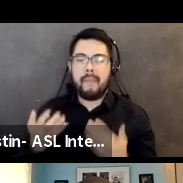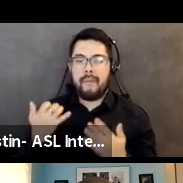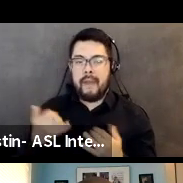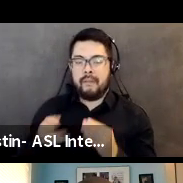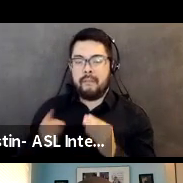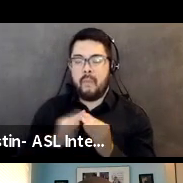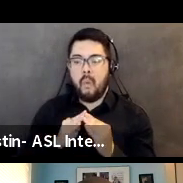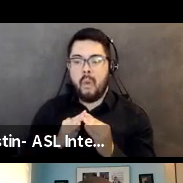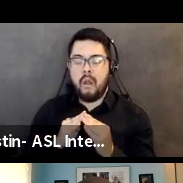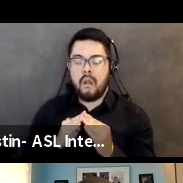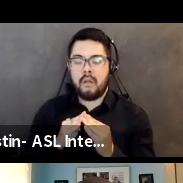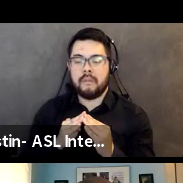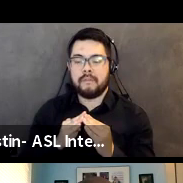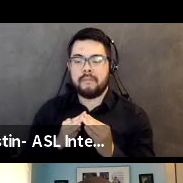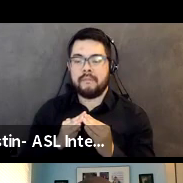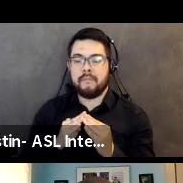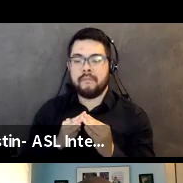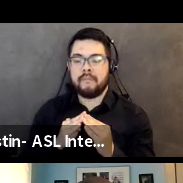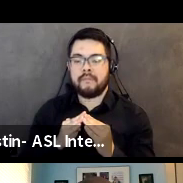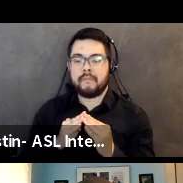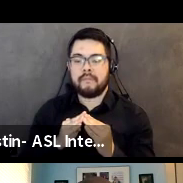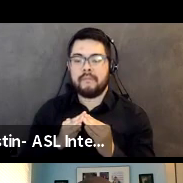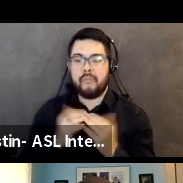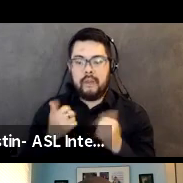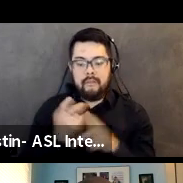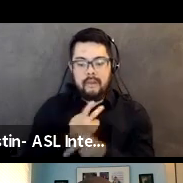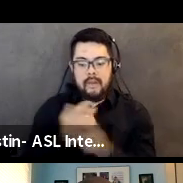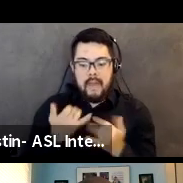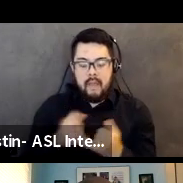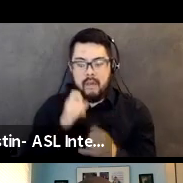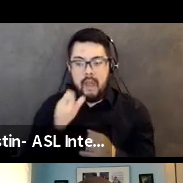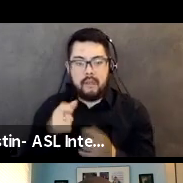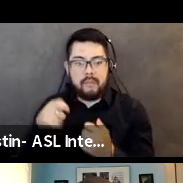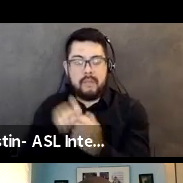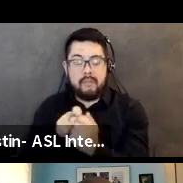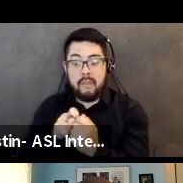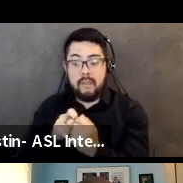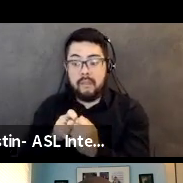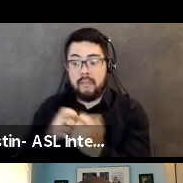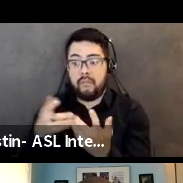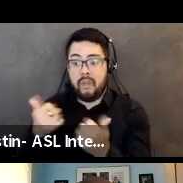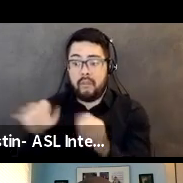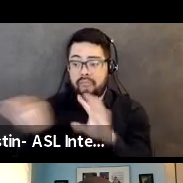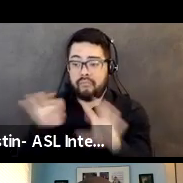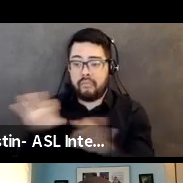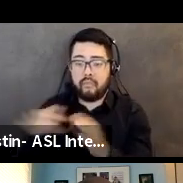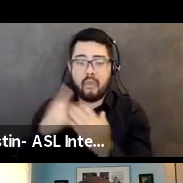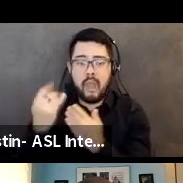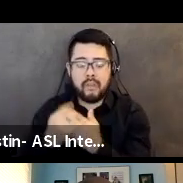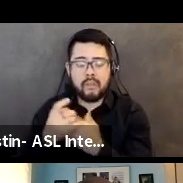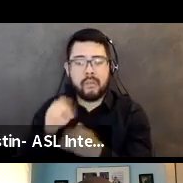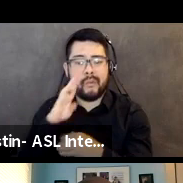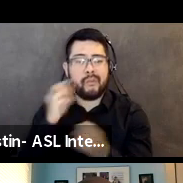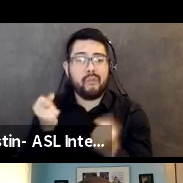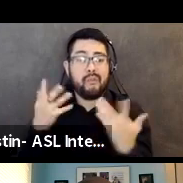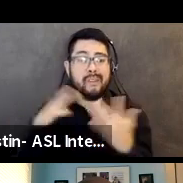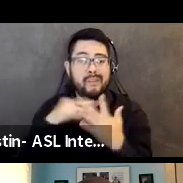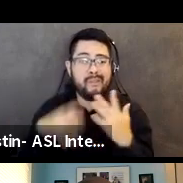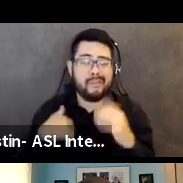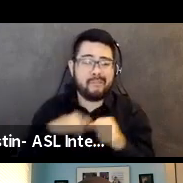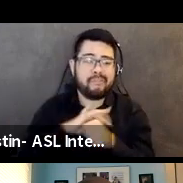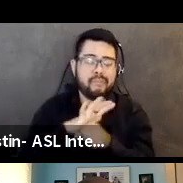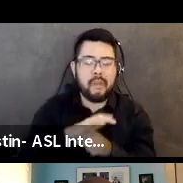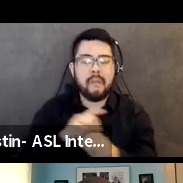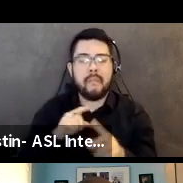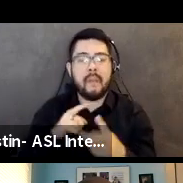of rather than looking at specific projects or overcrowding specifically one